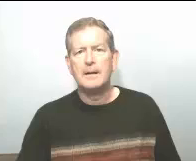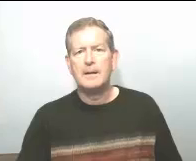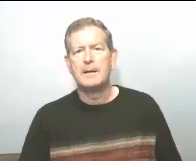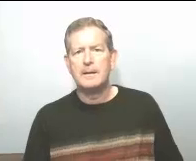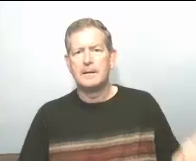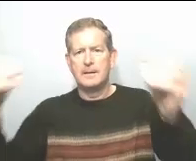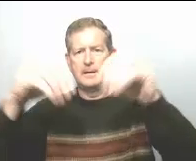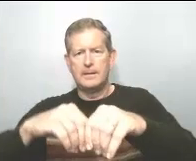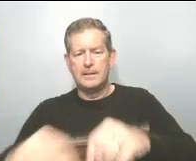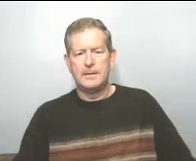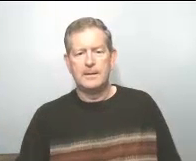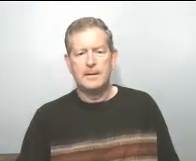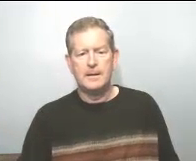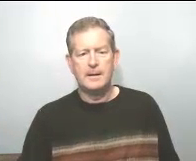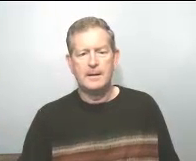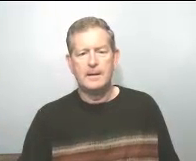faire